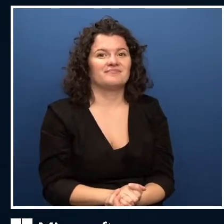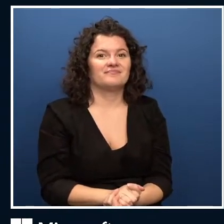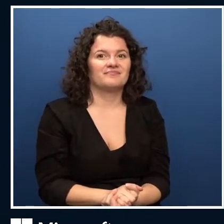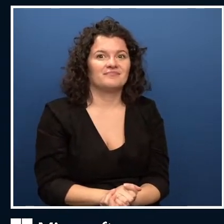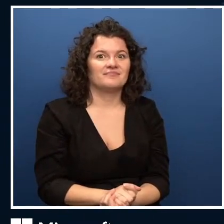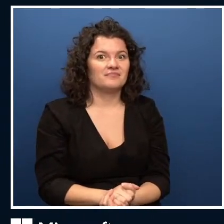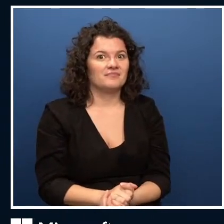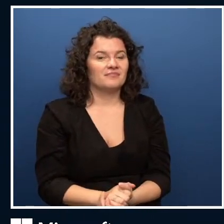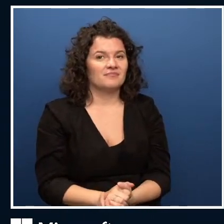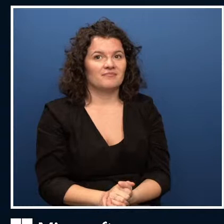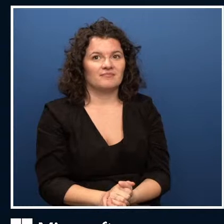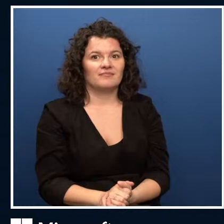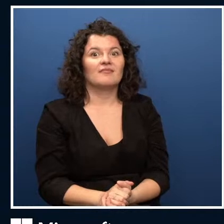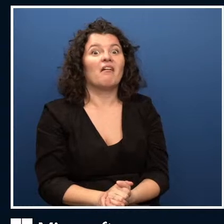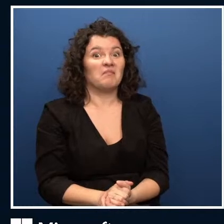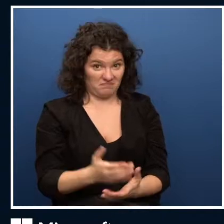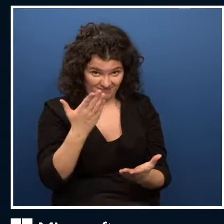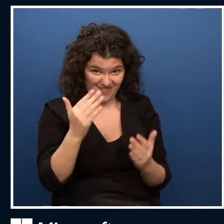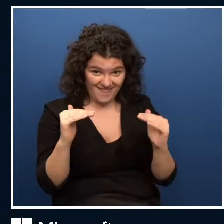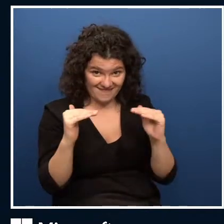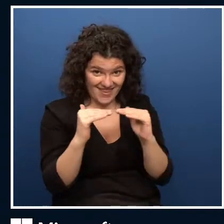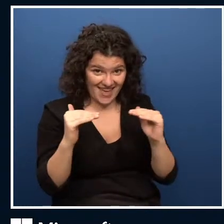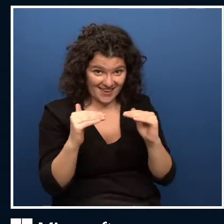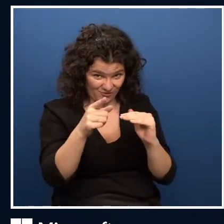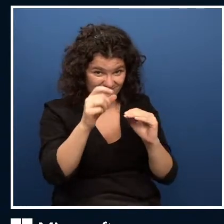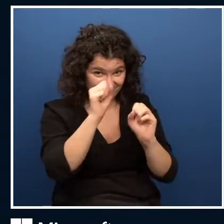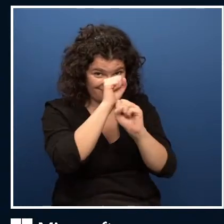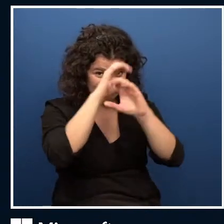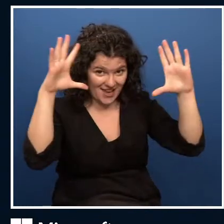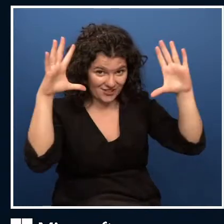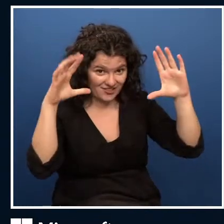fair enough idea of what I'm talking about.